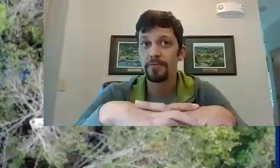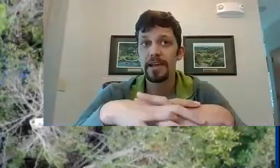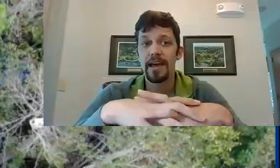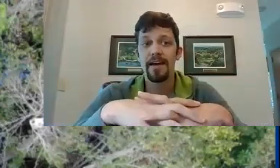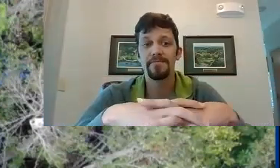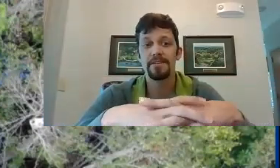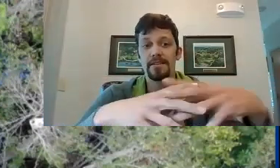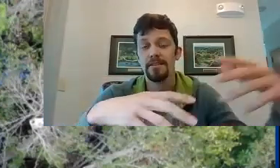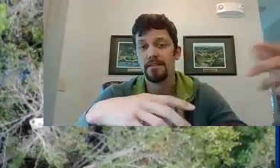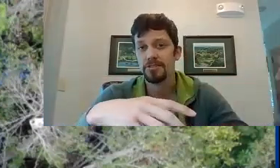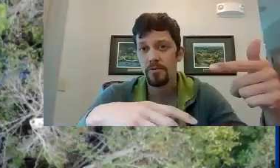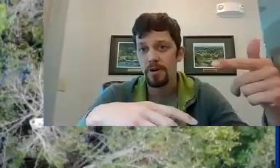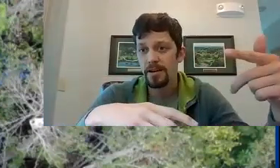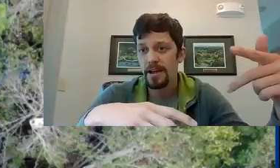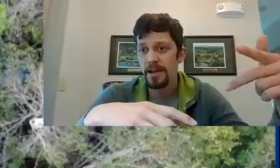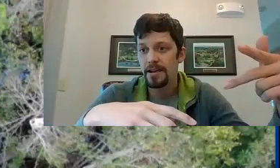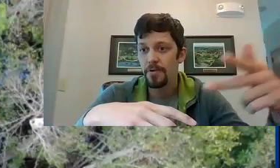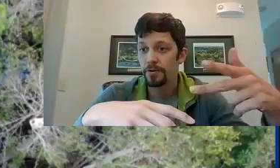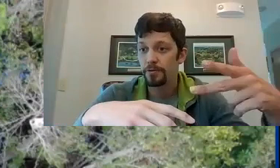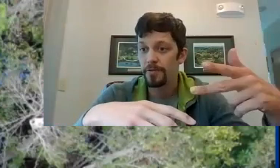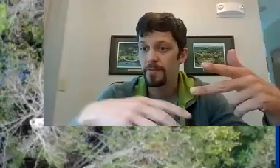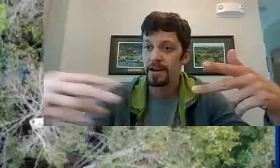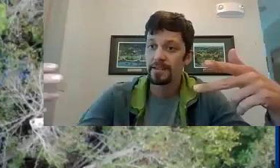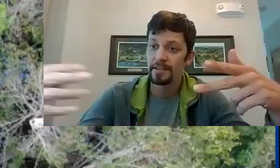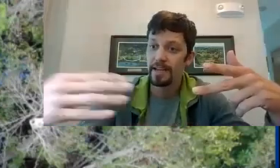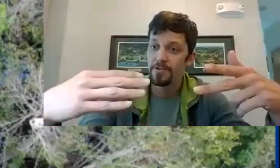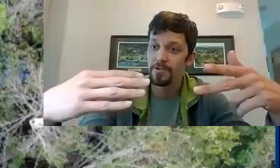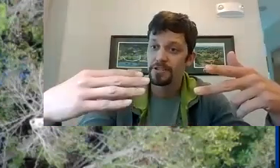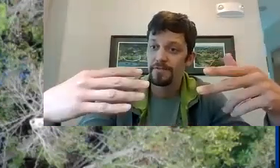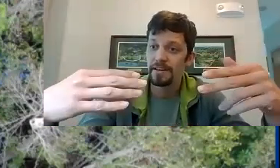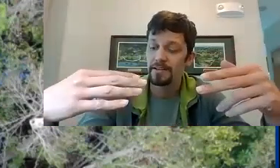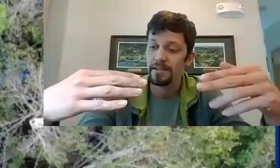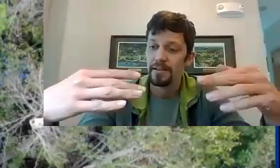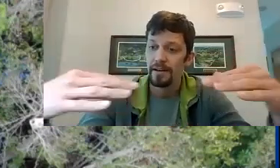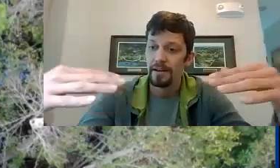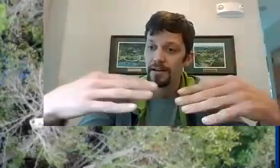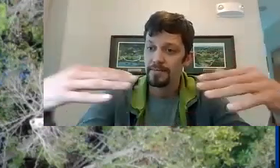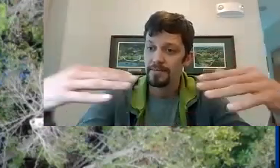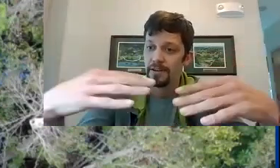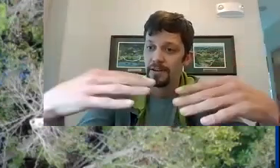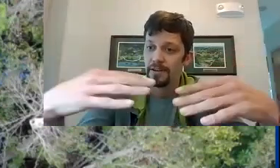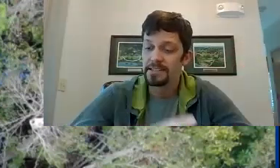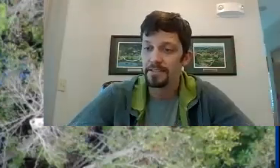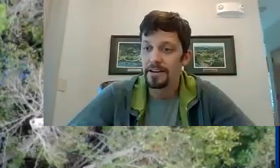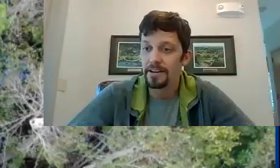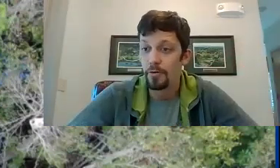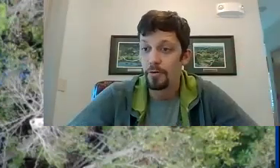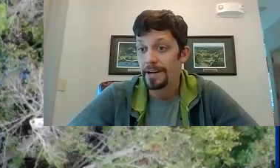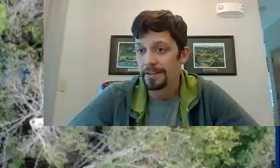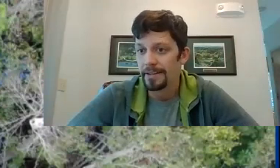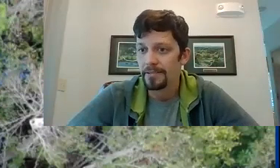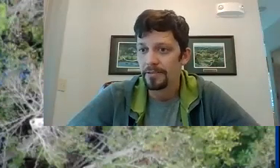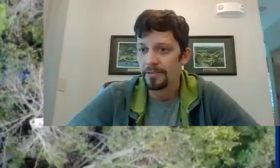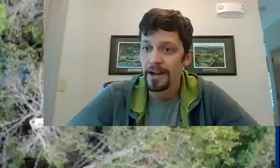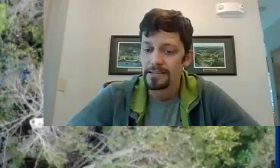we have the Chowan and Roanoke River meeting the Atlantic Ocean via inlets out there at Oregon Inlet